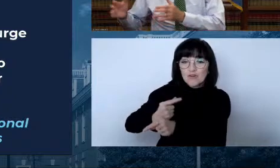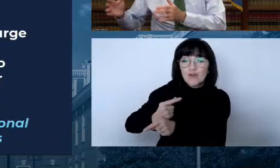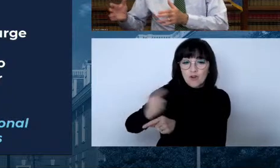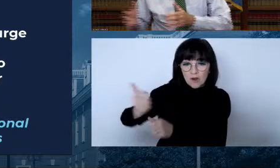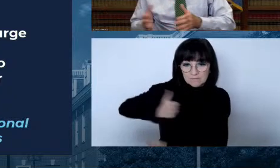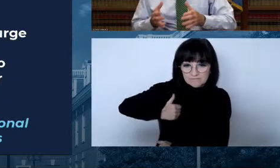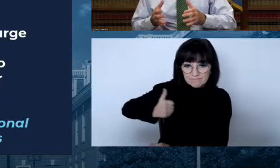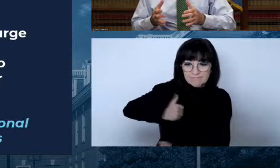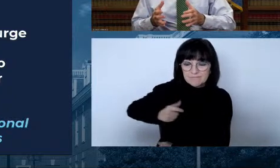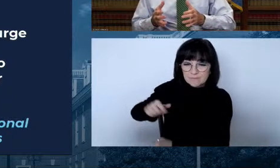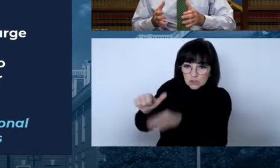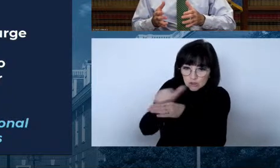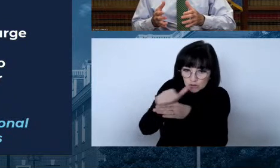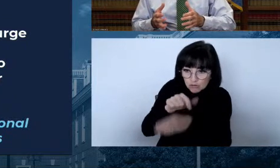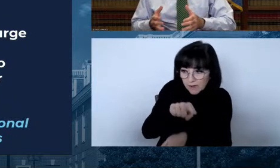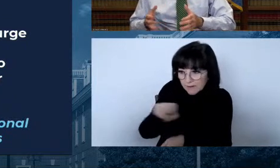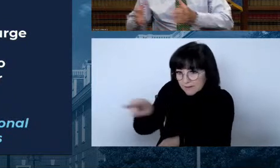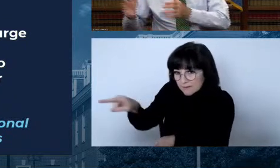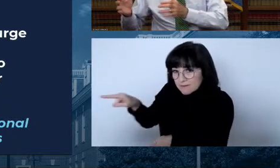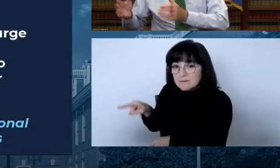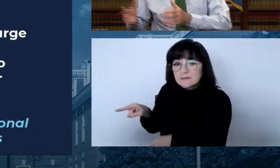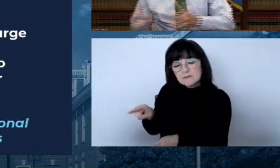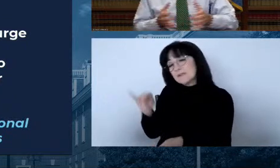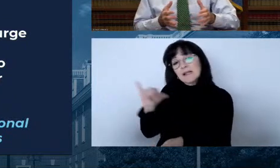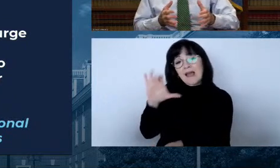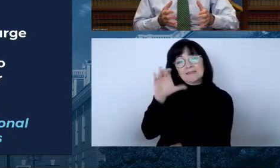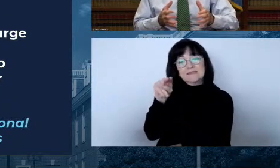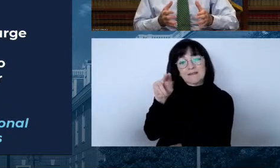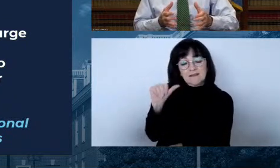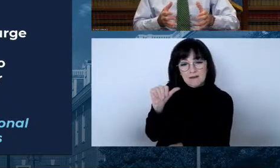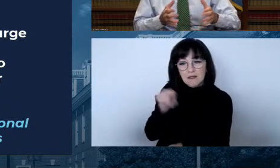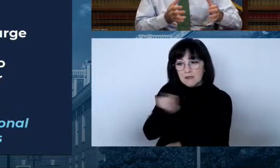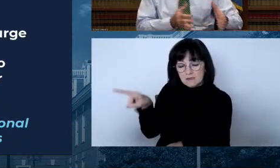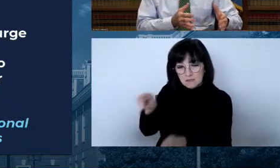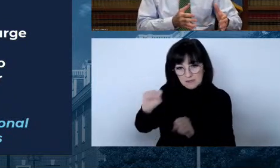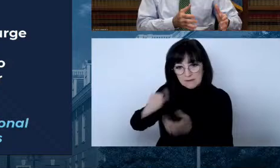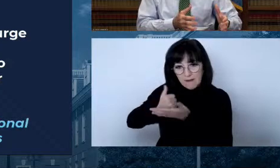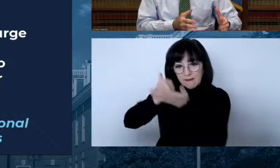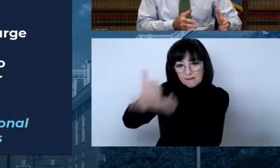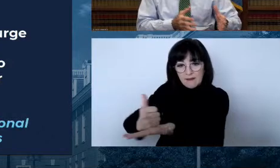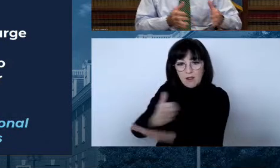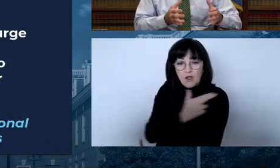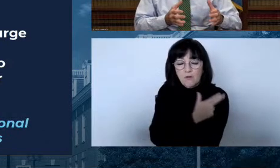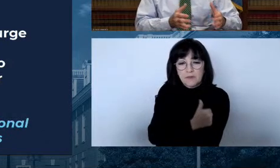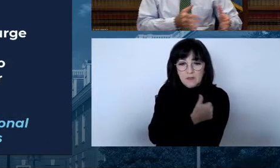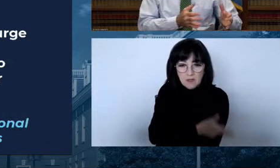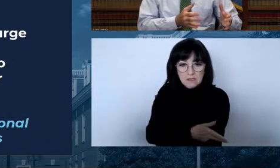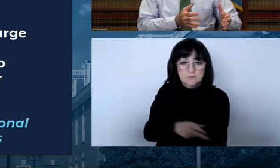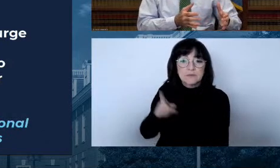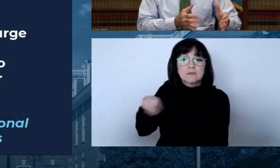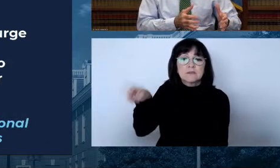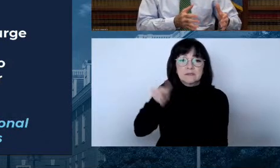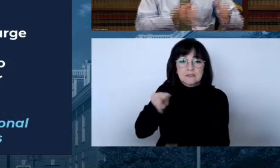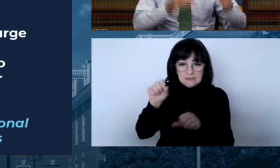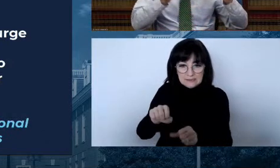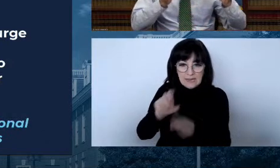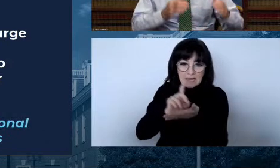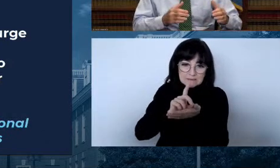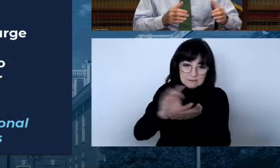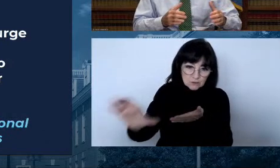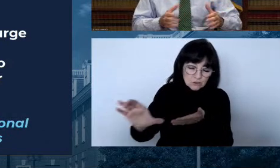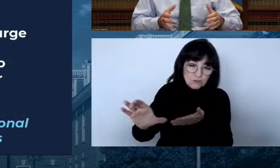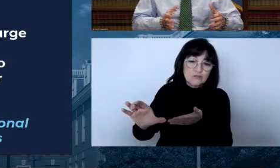facilities, helping with the staffing needs there, enabling our hospitals to discharge patients out of their facilities,